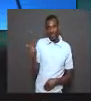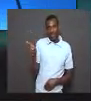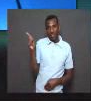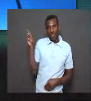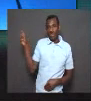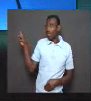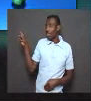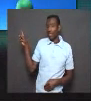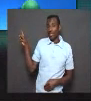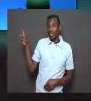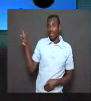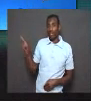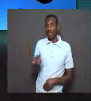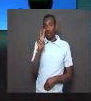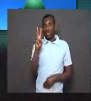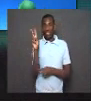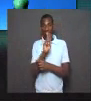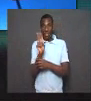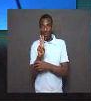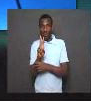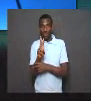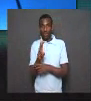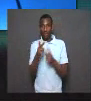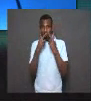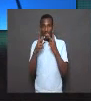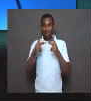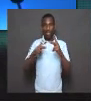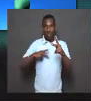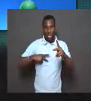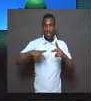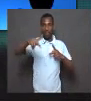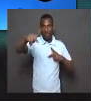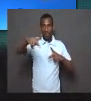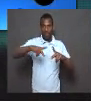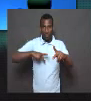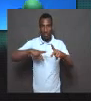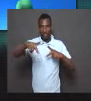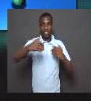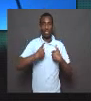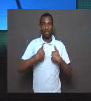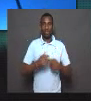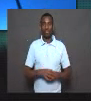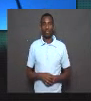Here, two videos are playing that show pendulums swinging.